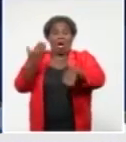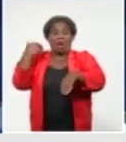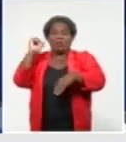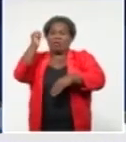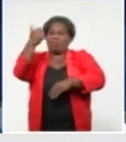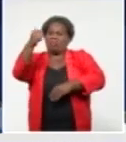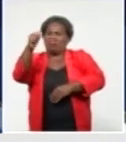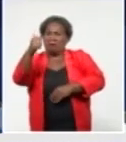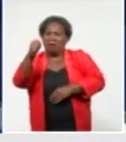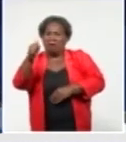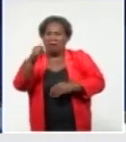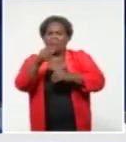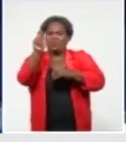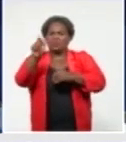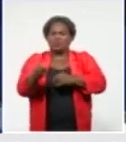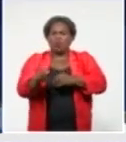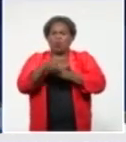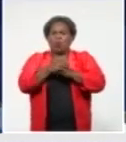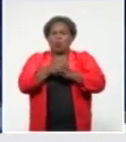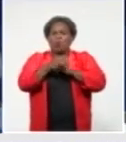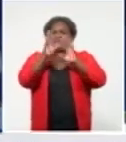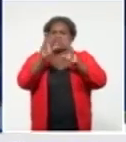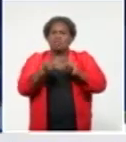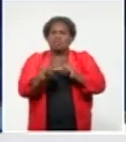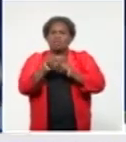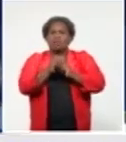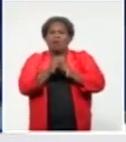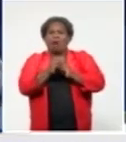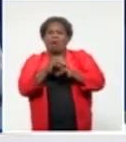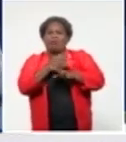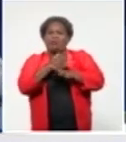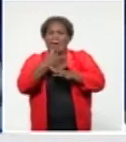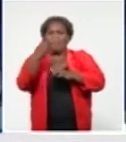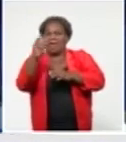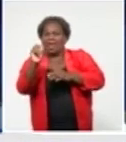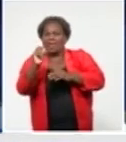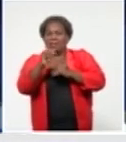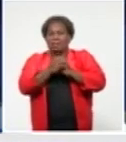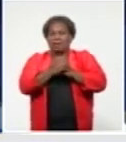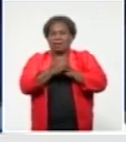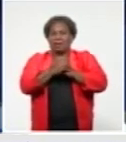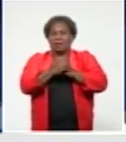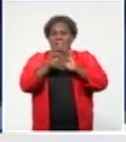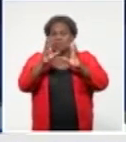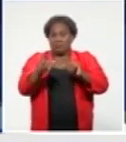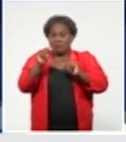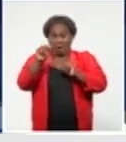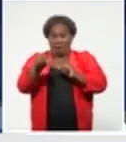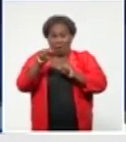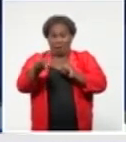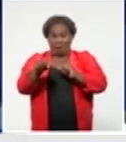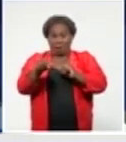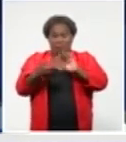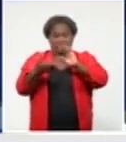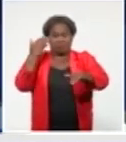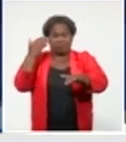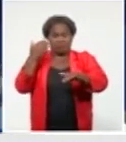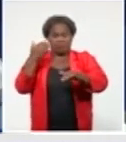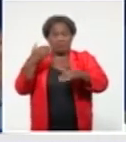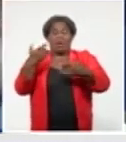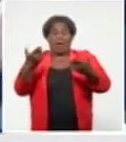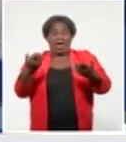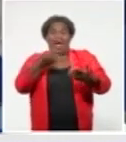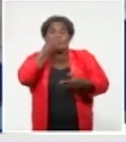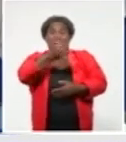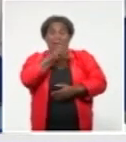1 positive patient is reported now in serious condition, and 1 patient yesterday reported as critical is currently in serious